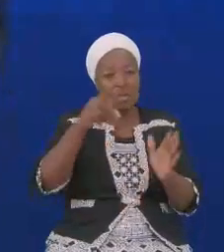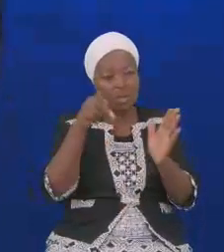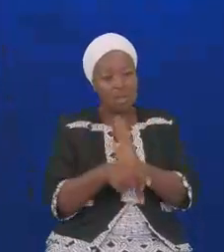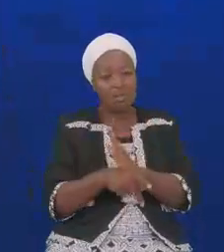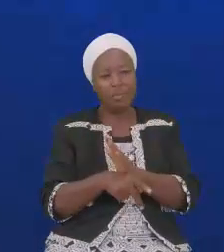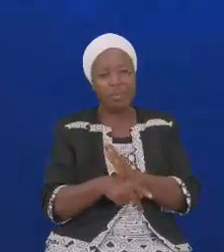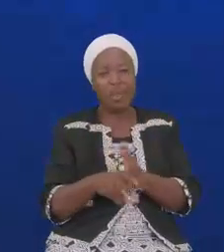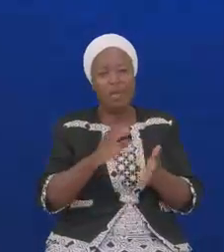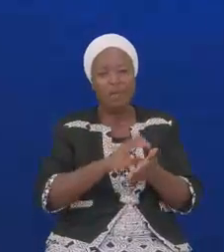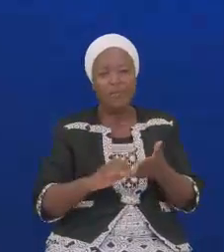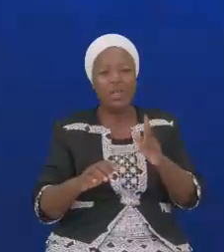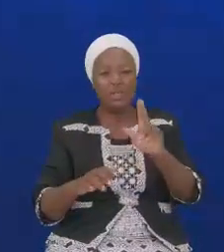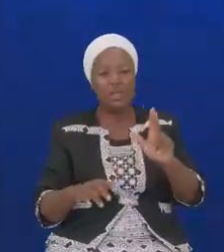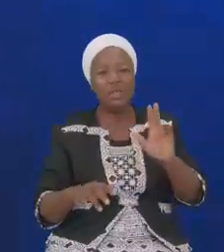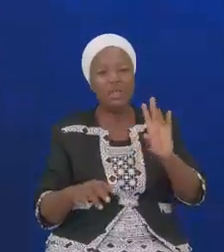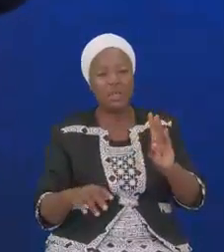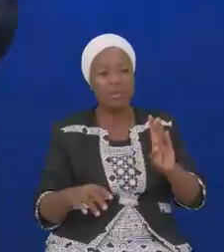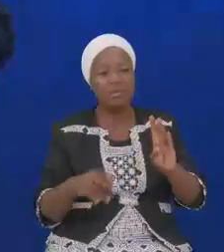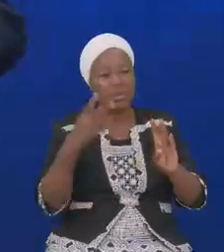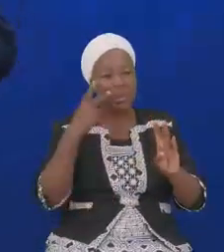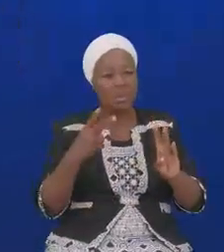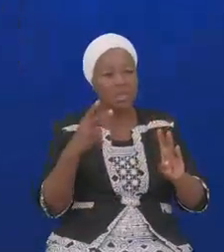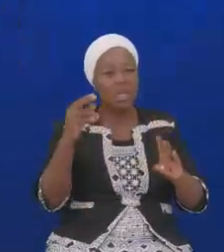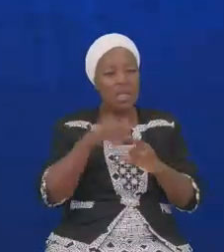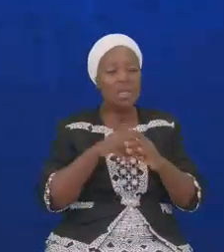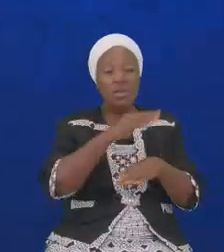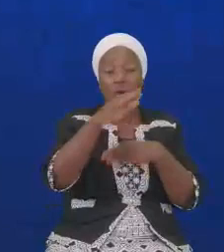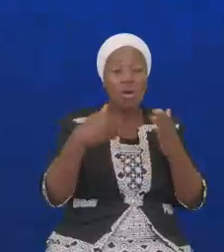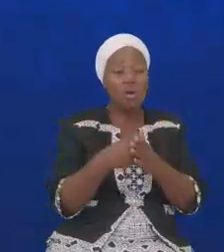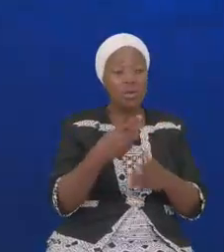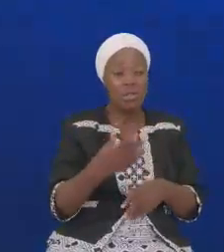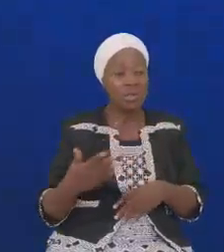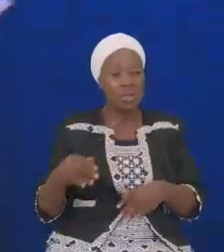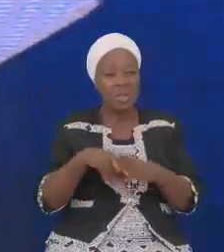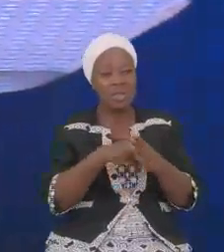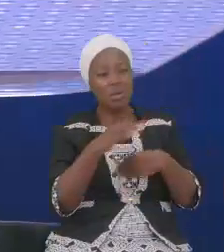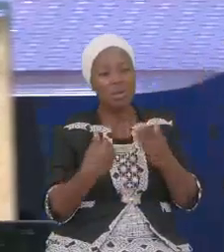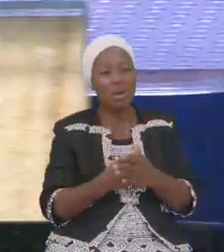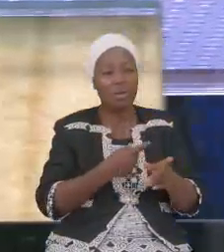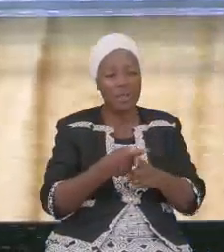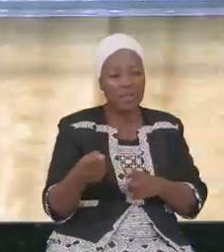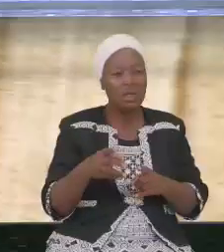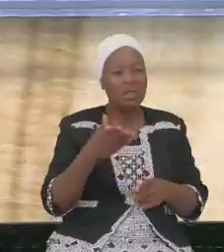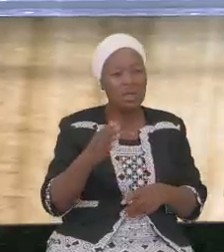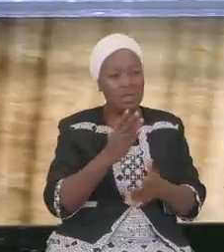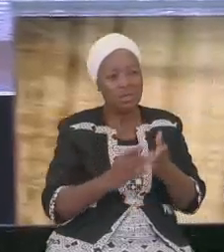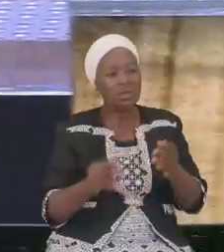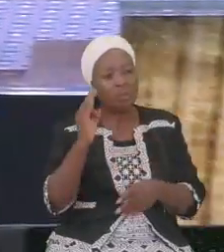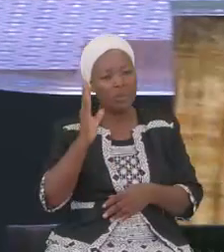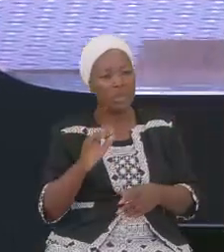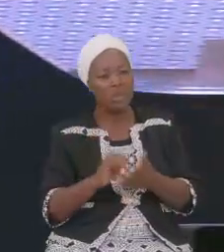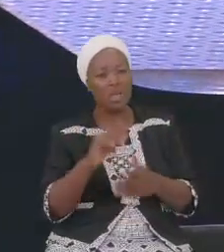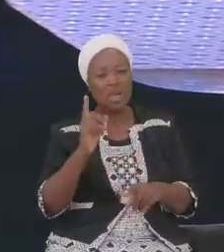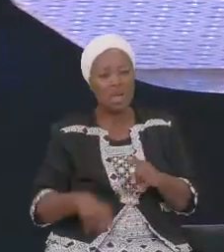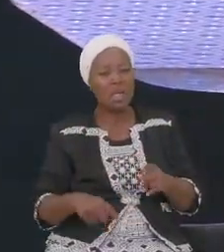37, nay, in all these things, in all the persecution, there are some preachers that cannot